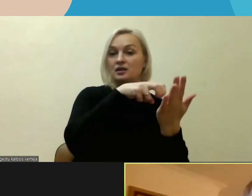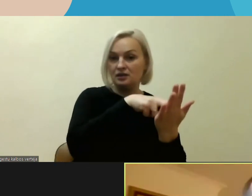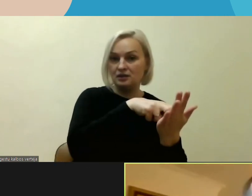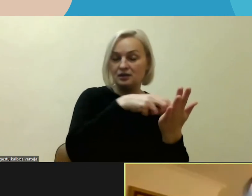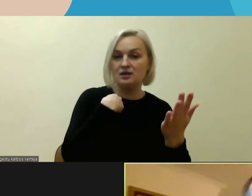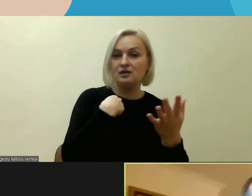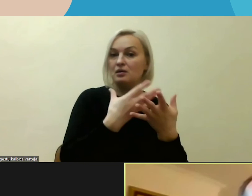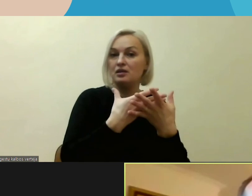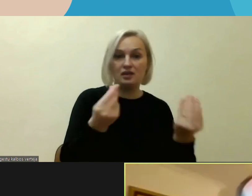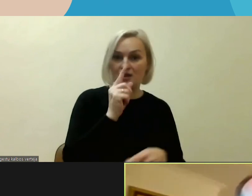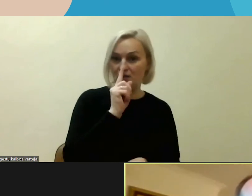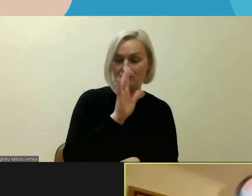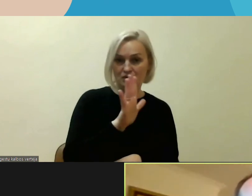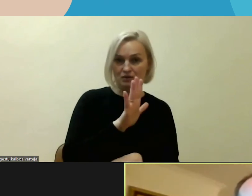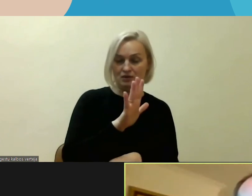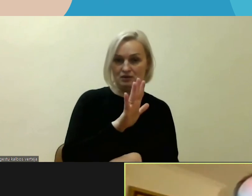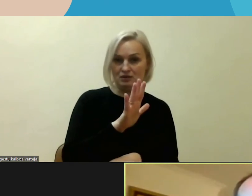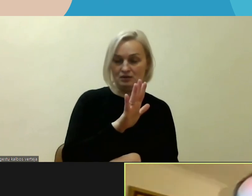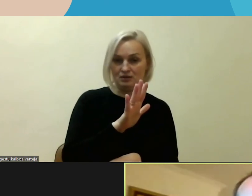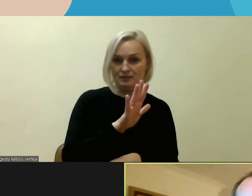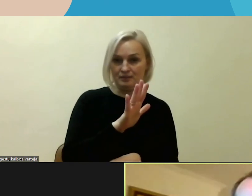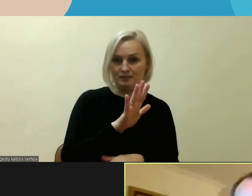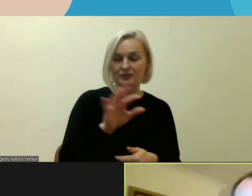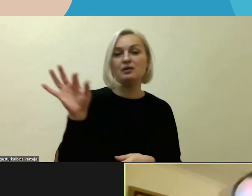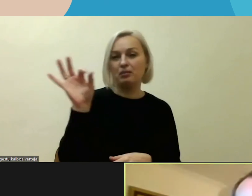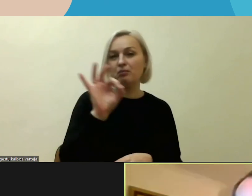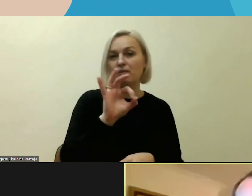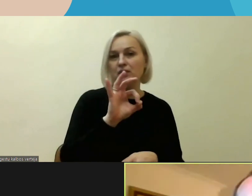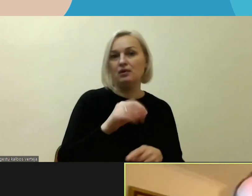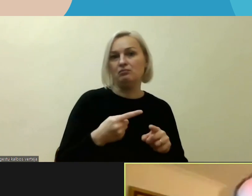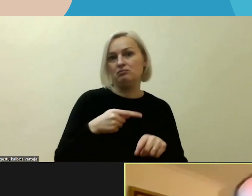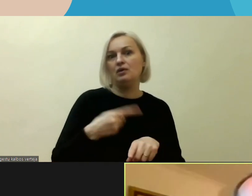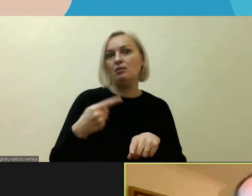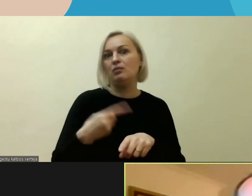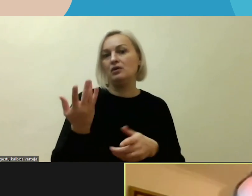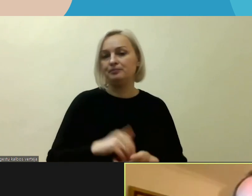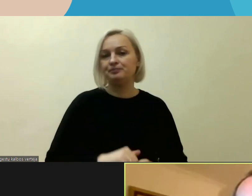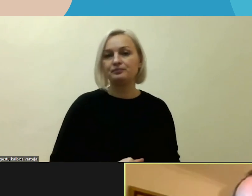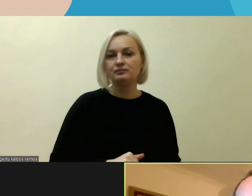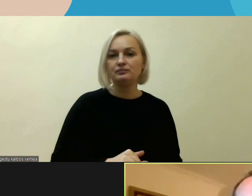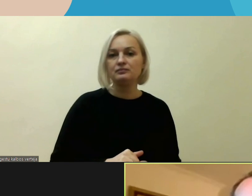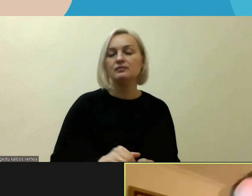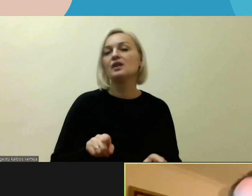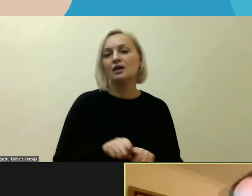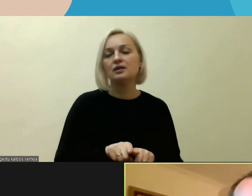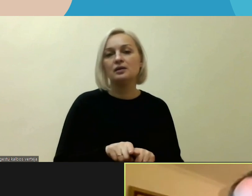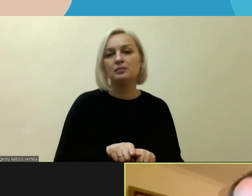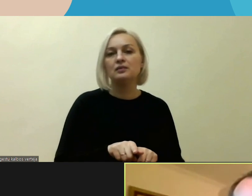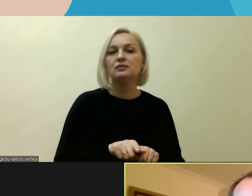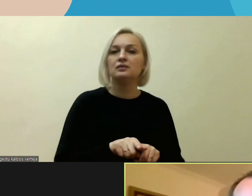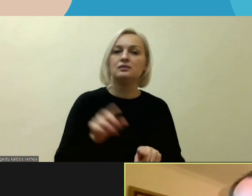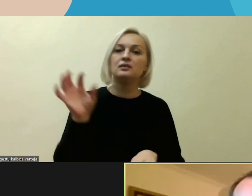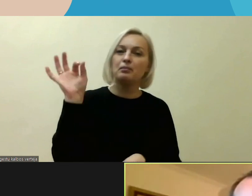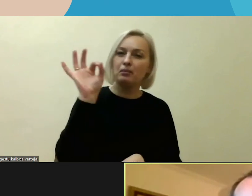And I think just more broadly, having conversations like this about the needs, when we're